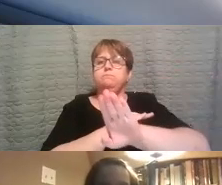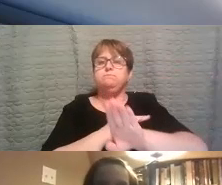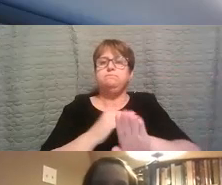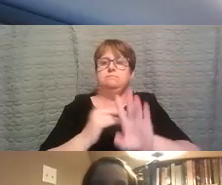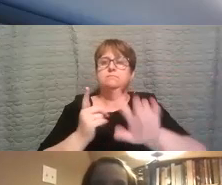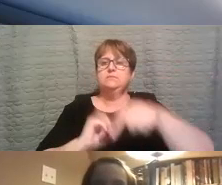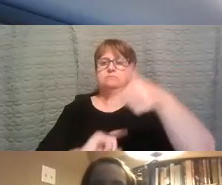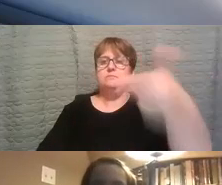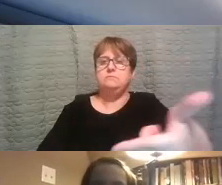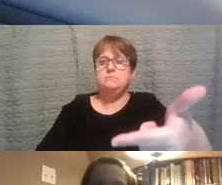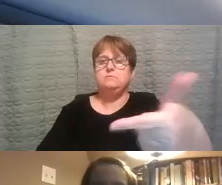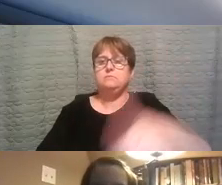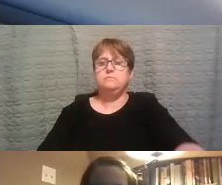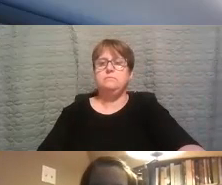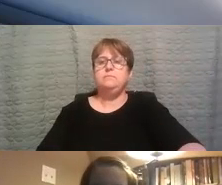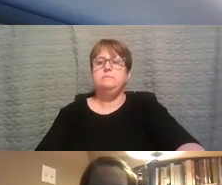Okay.